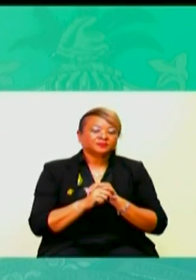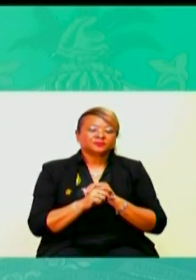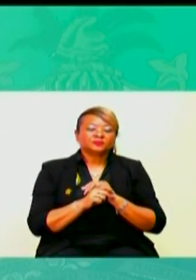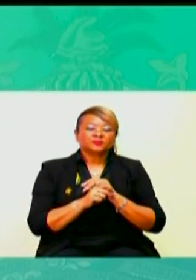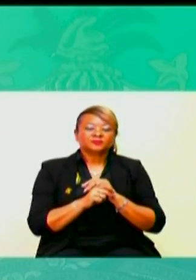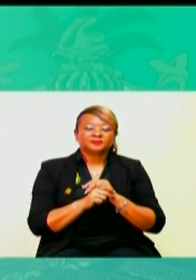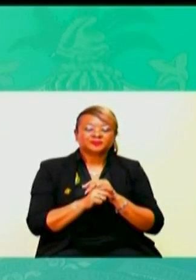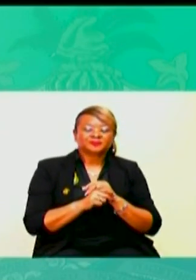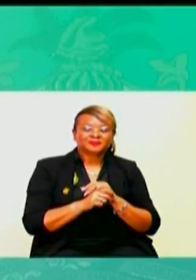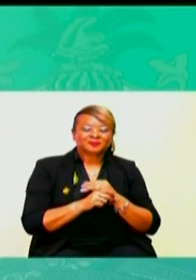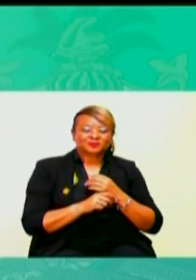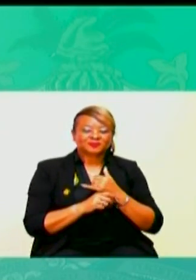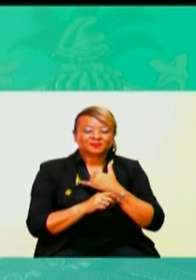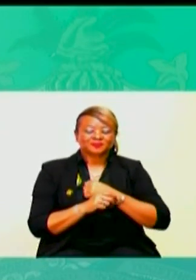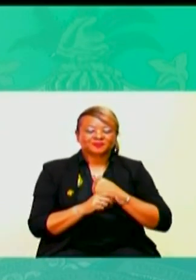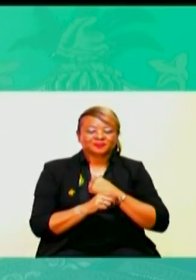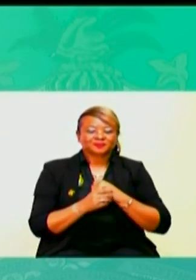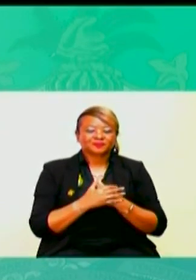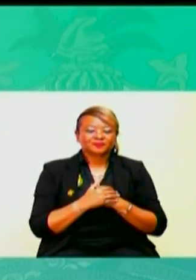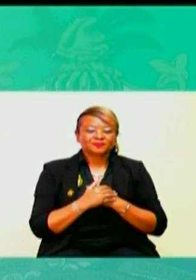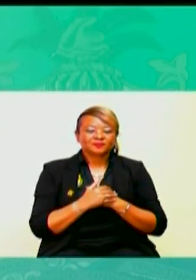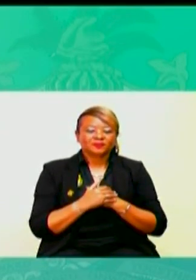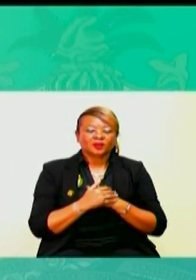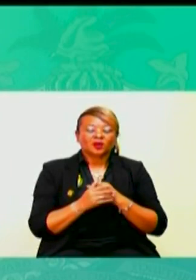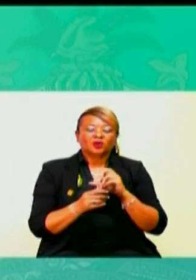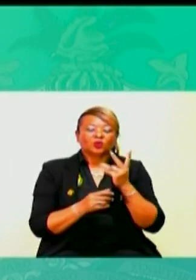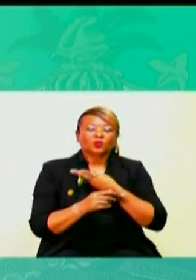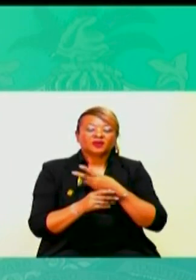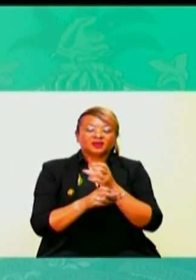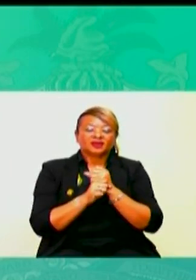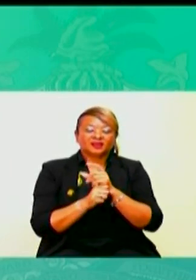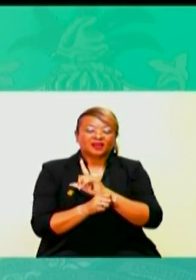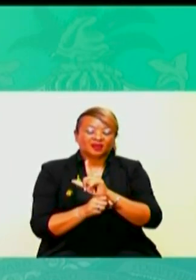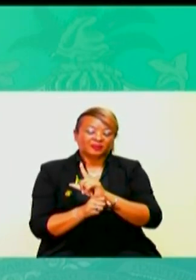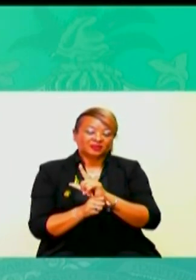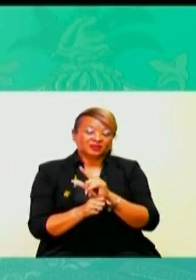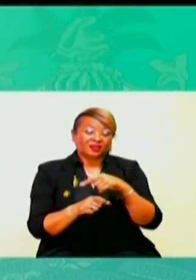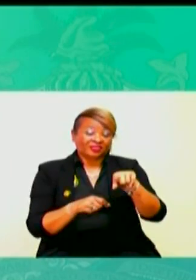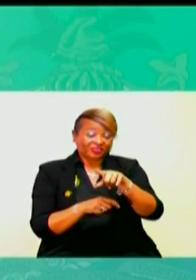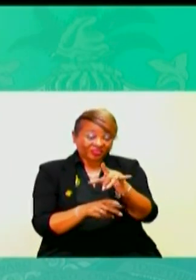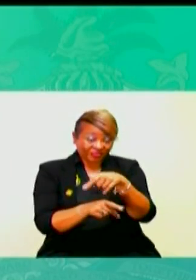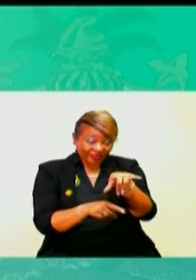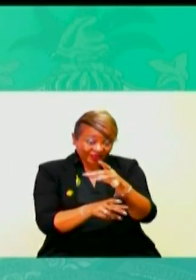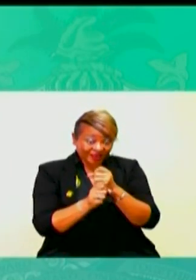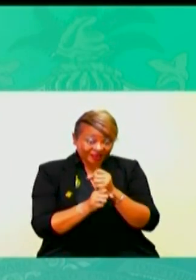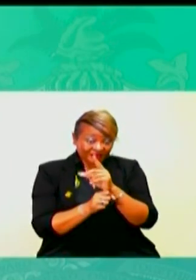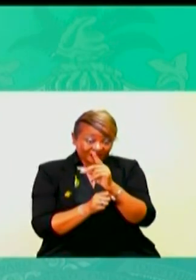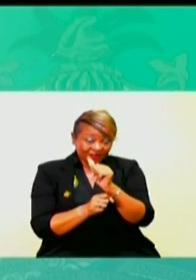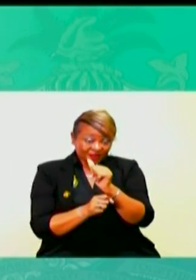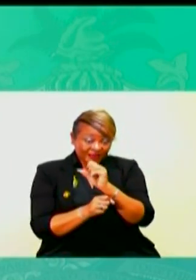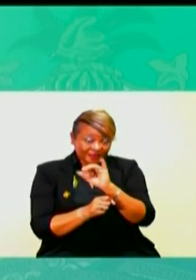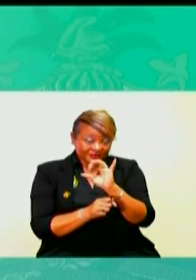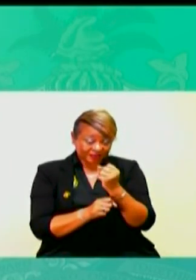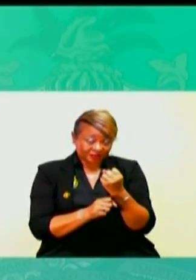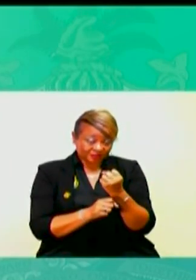the assets. My Lord. That is the bottom line, Madam Speaker. So let me go on.